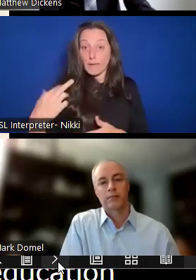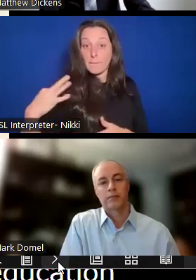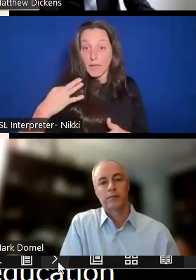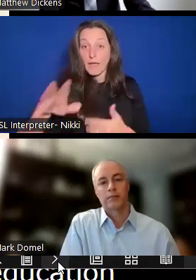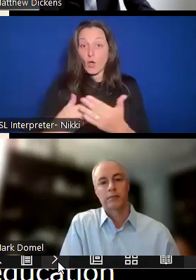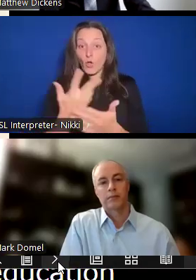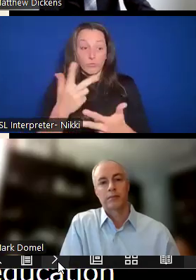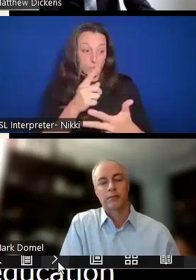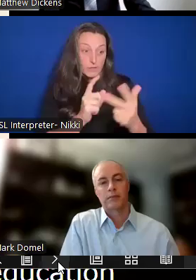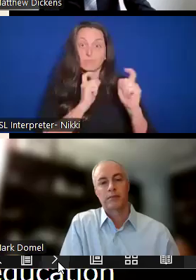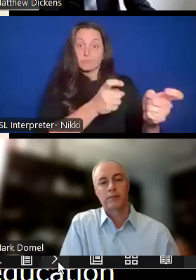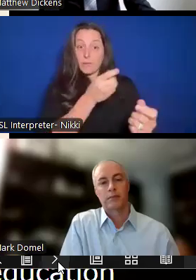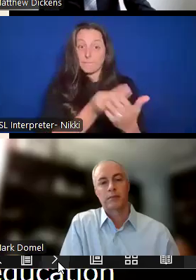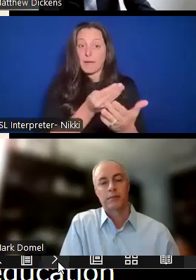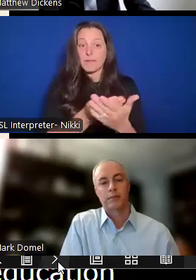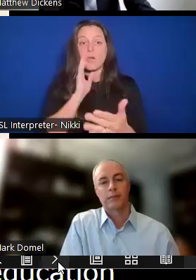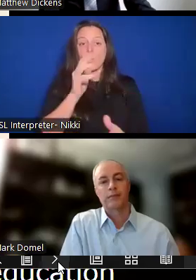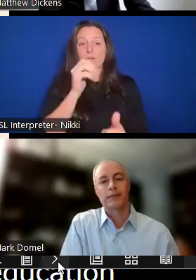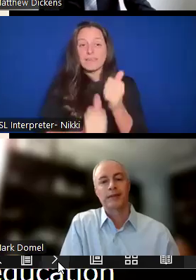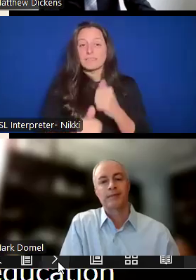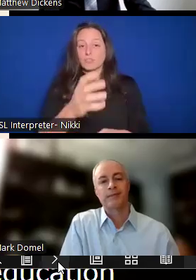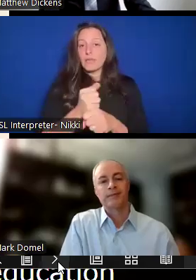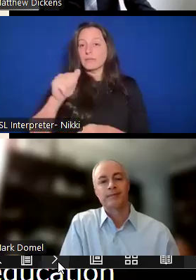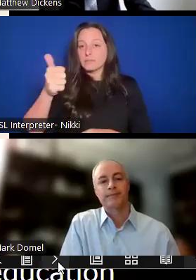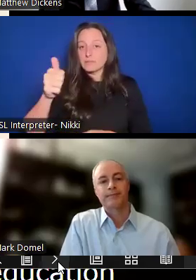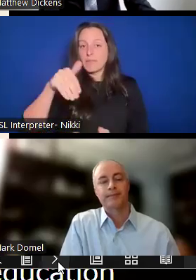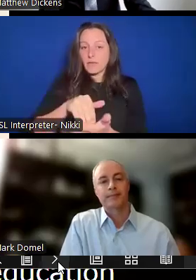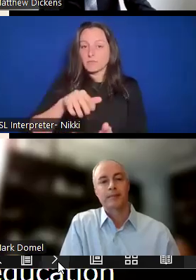receive the $10,474 per year.